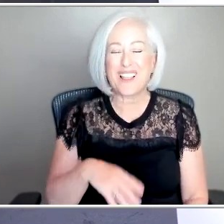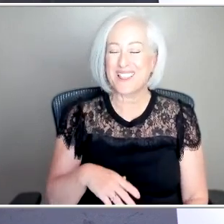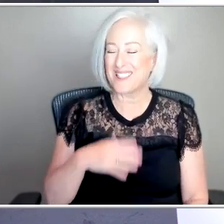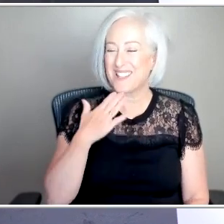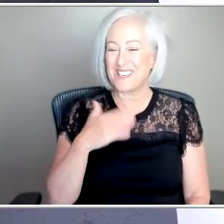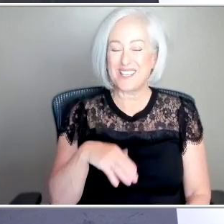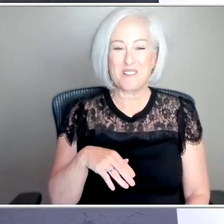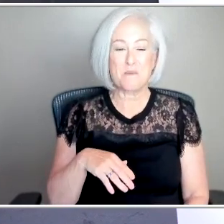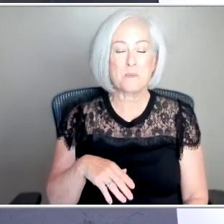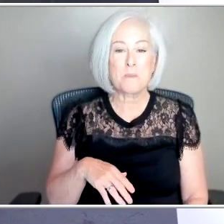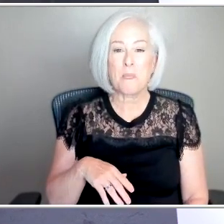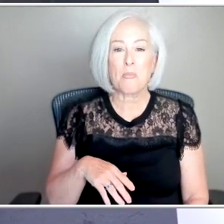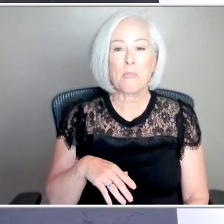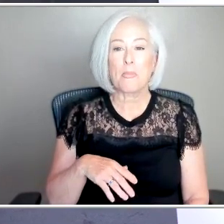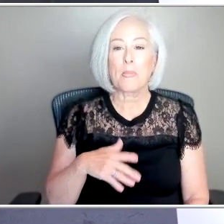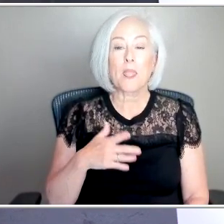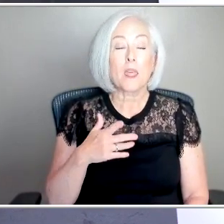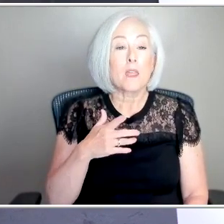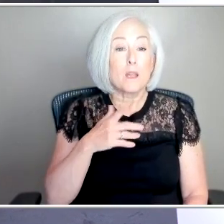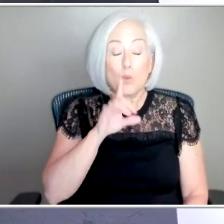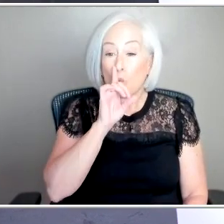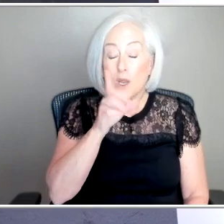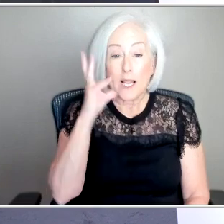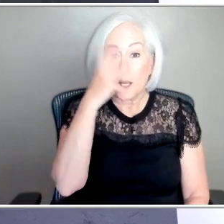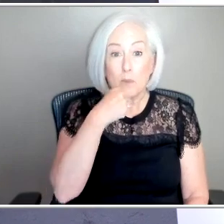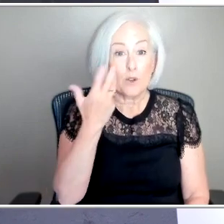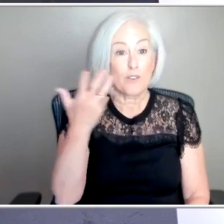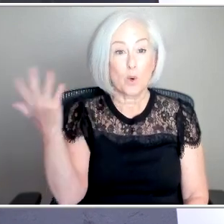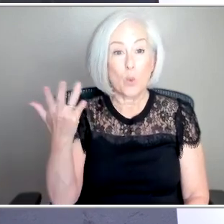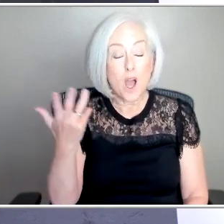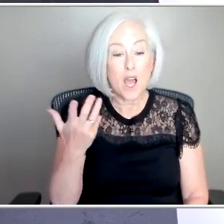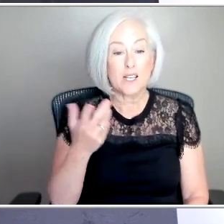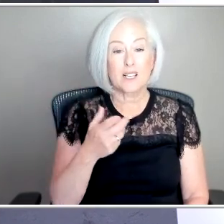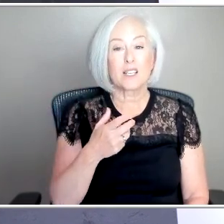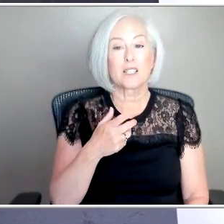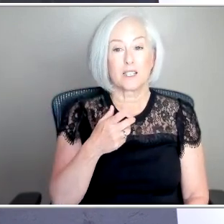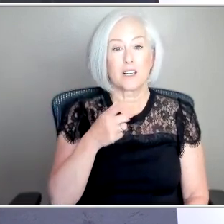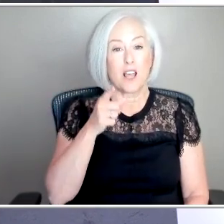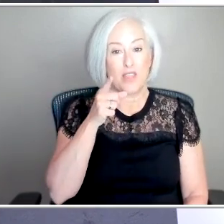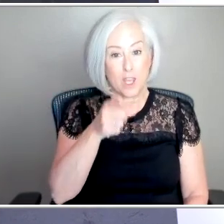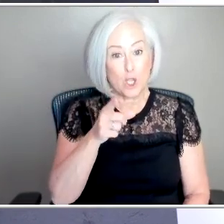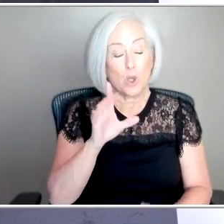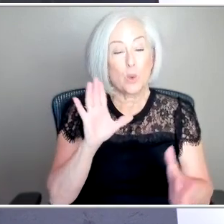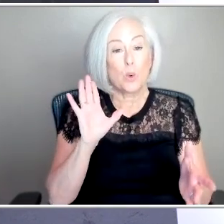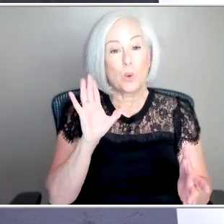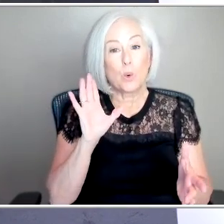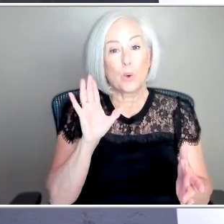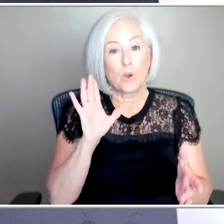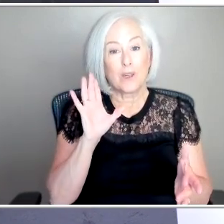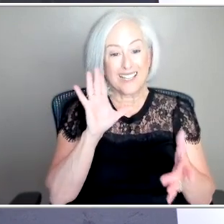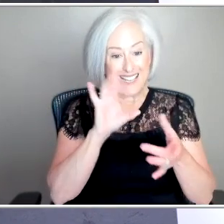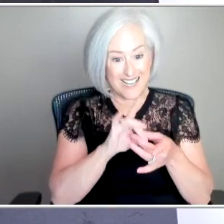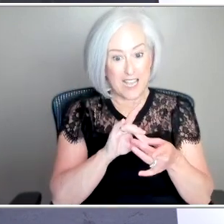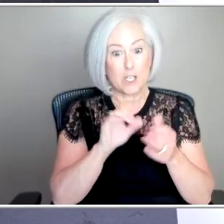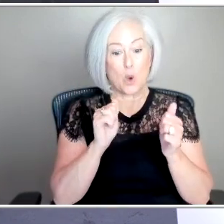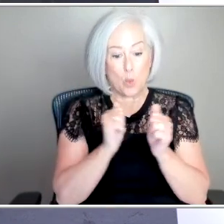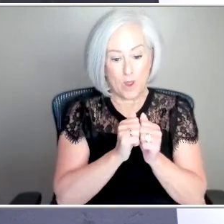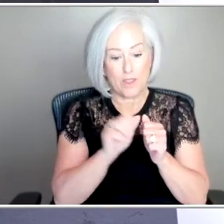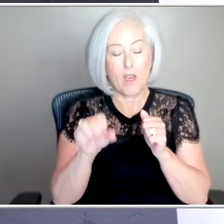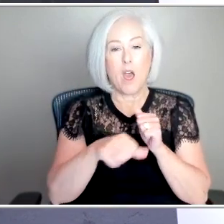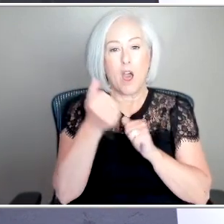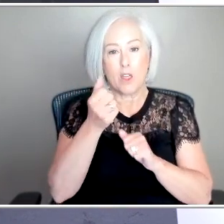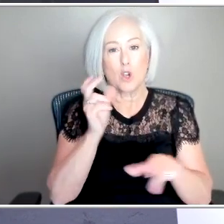the thing that was really beautiful about it is that you actually connected with other caretakers up in the